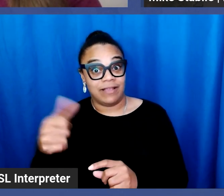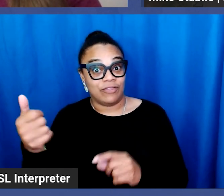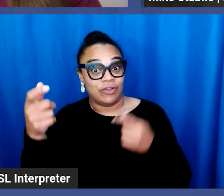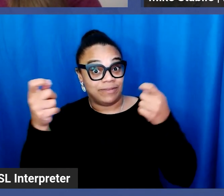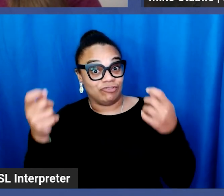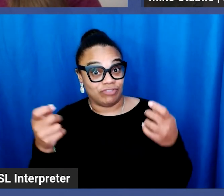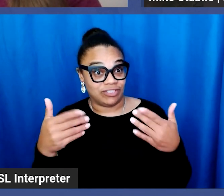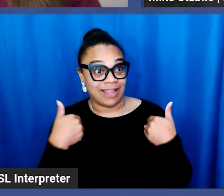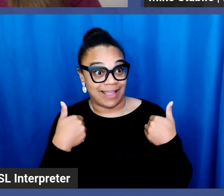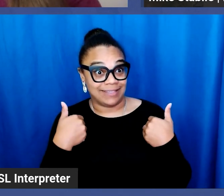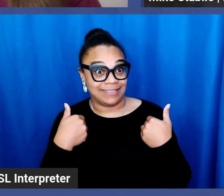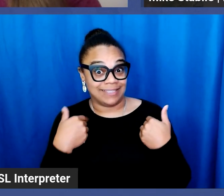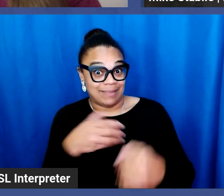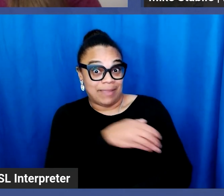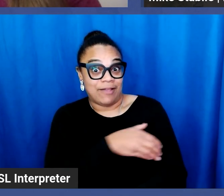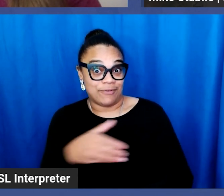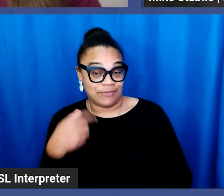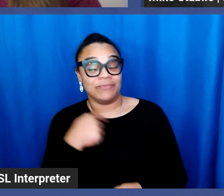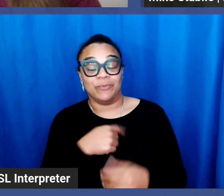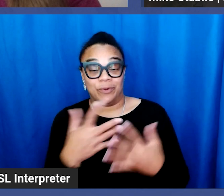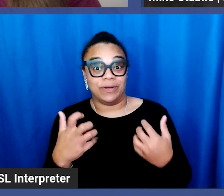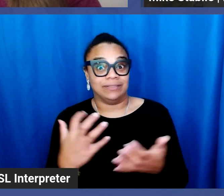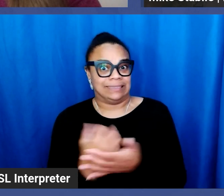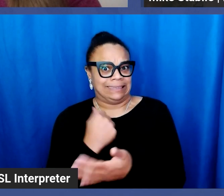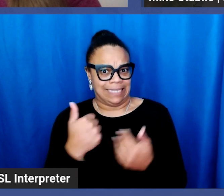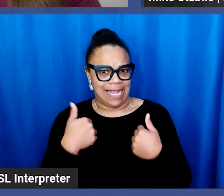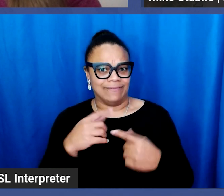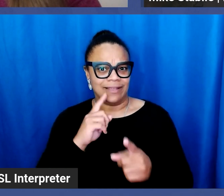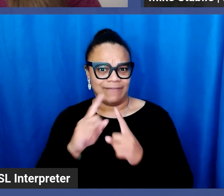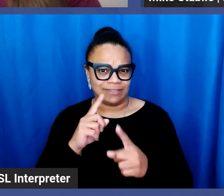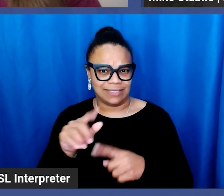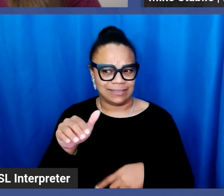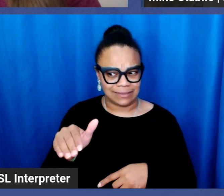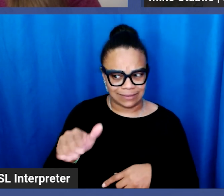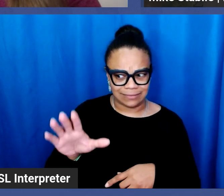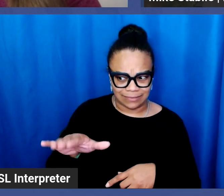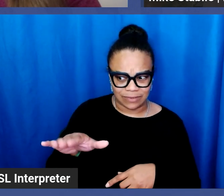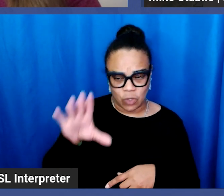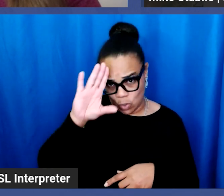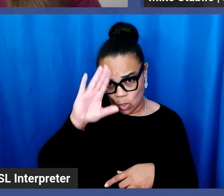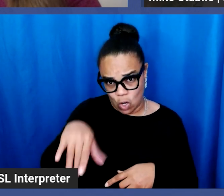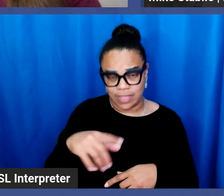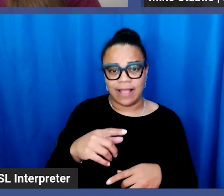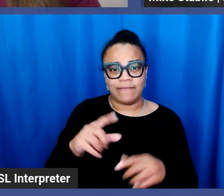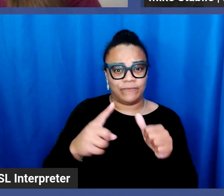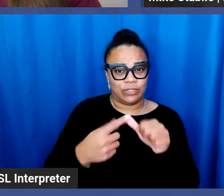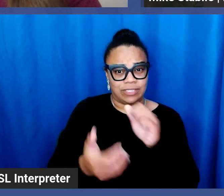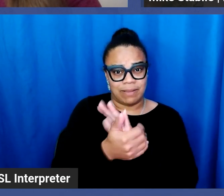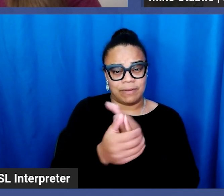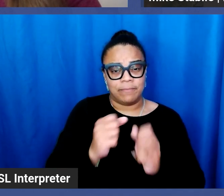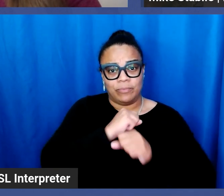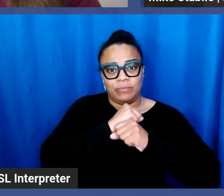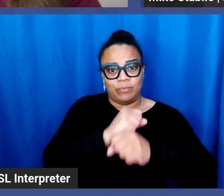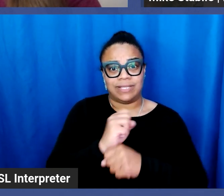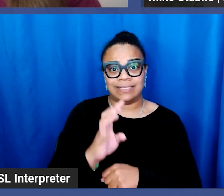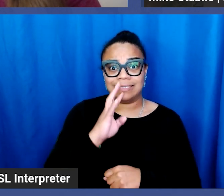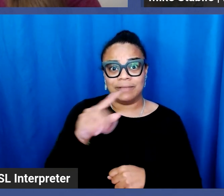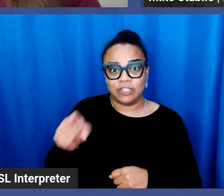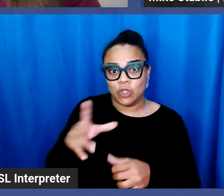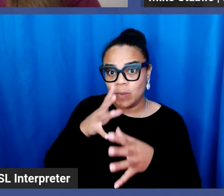administration is in power. I think that we want to have those conversations and say, hey, listen, the First Amendment protects speech that you hate, and that's why it's good,